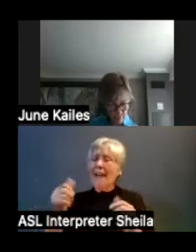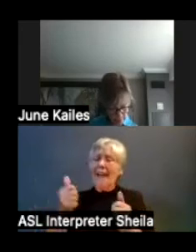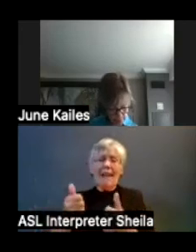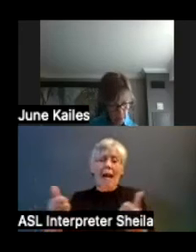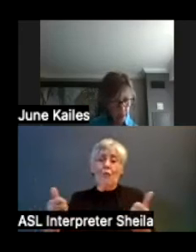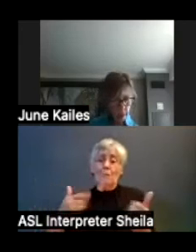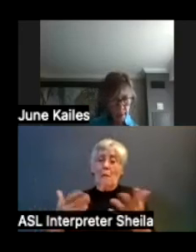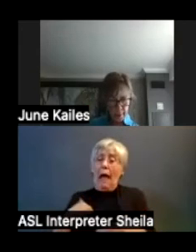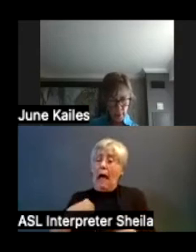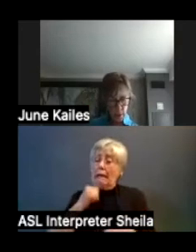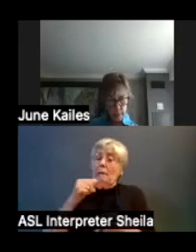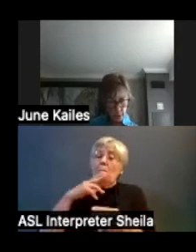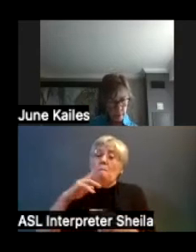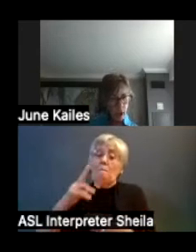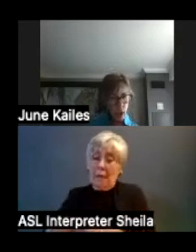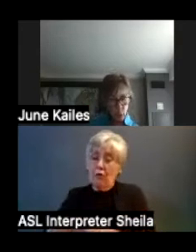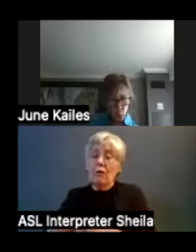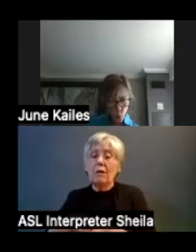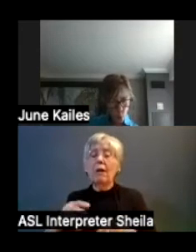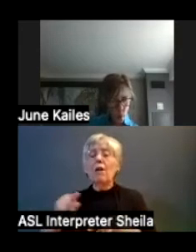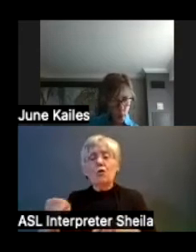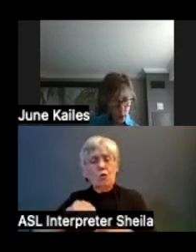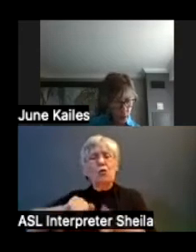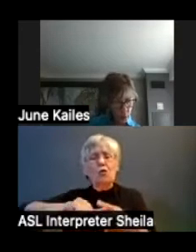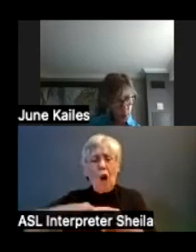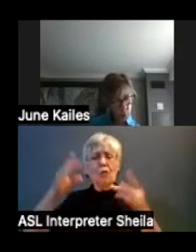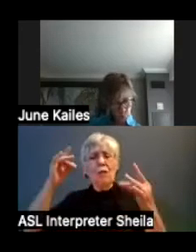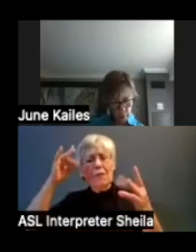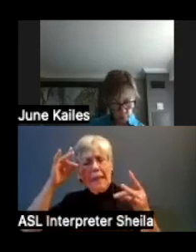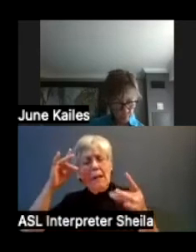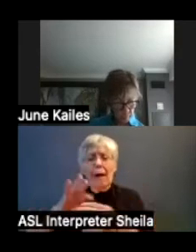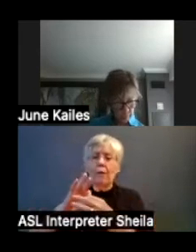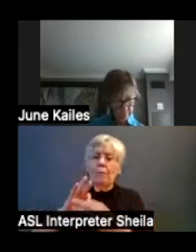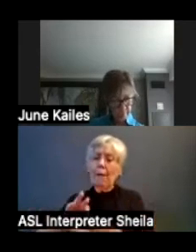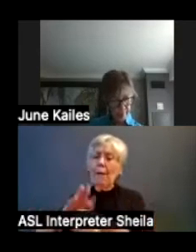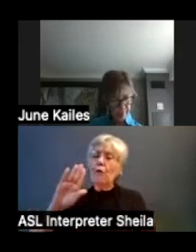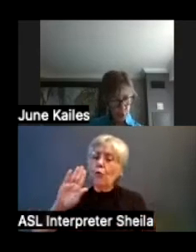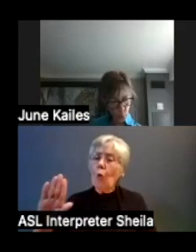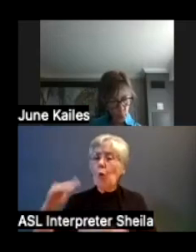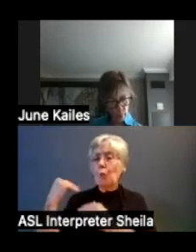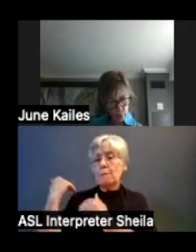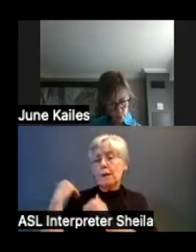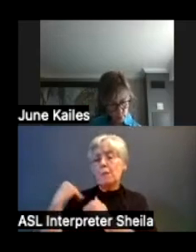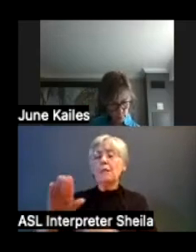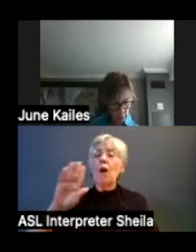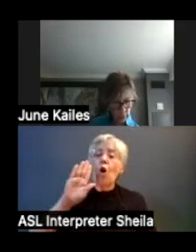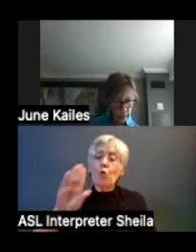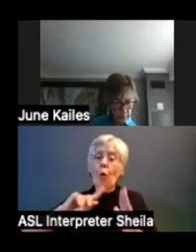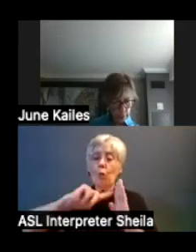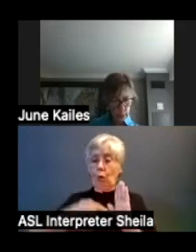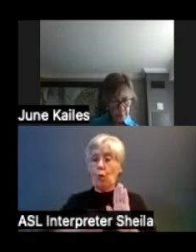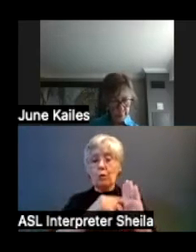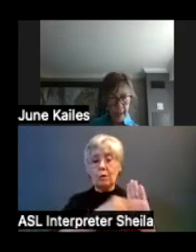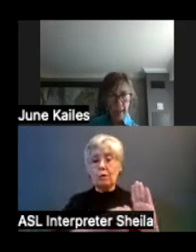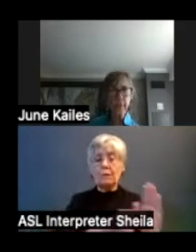have missed in terms of your responsibilities and your roles.